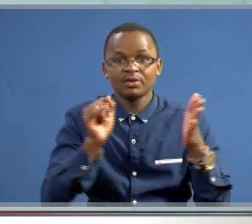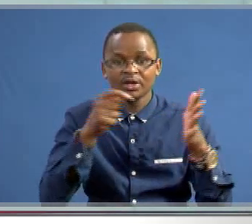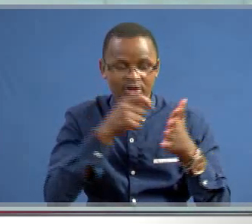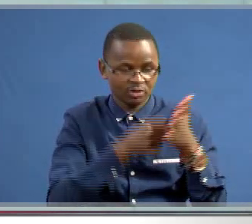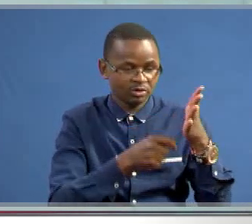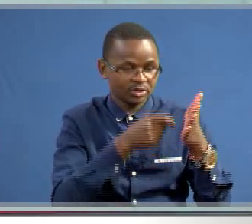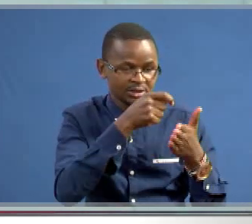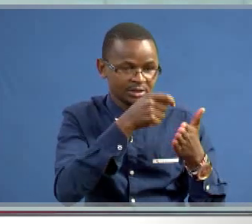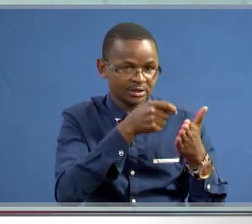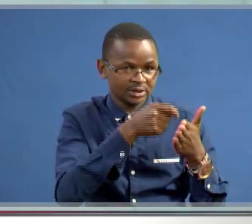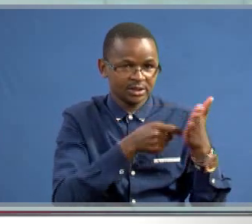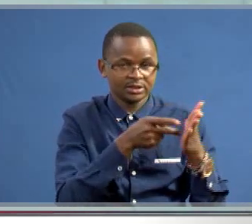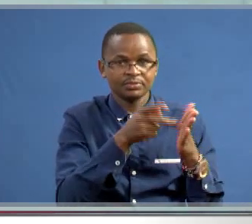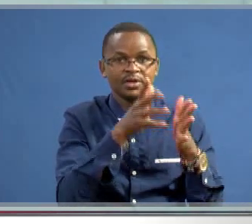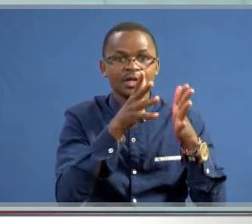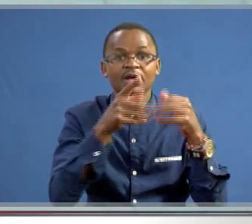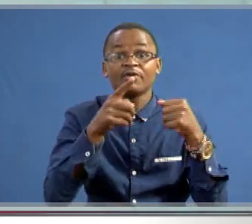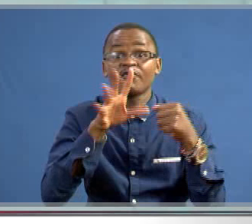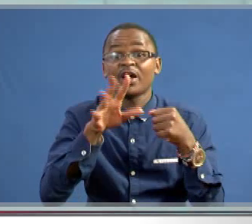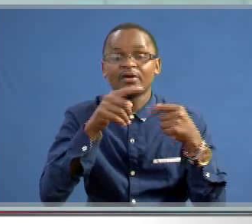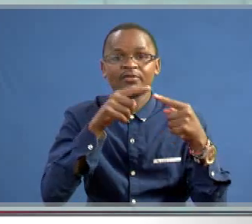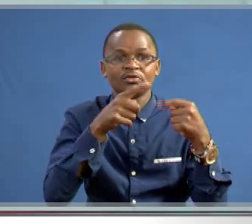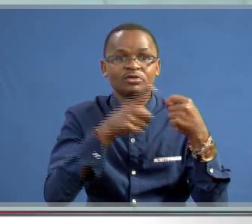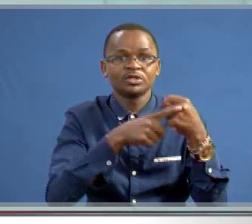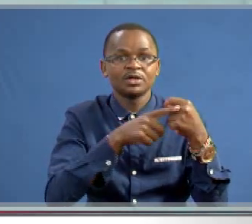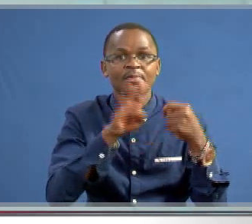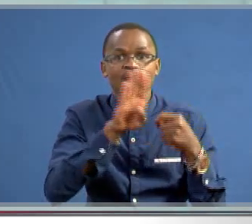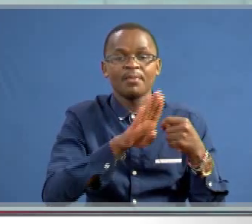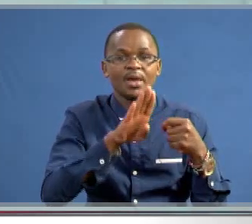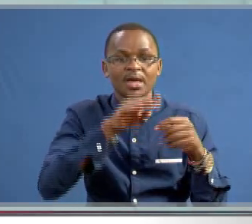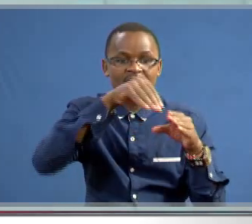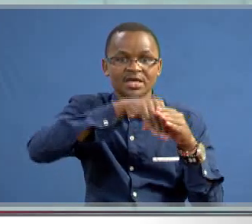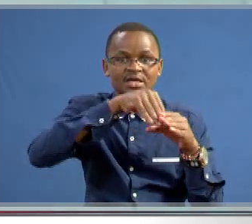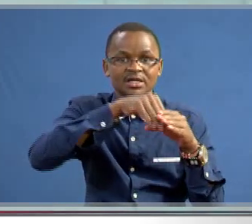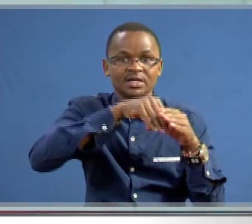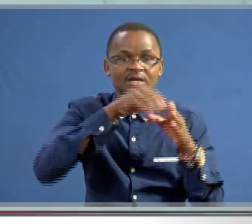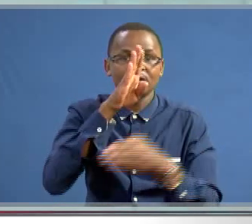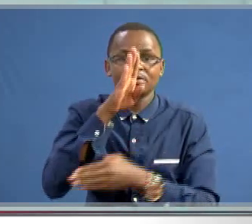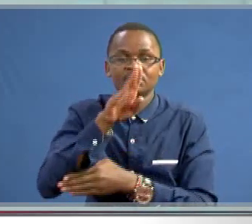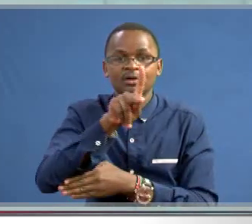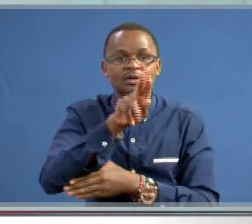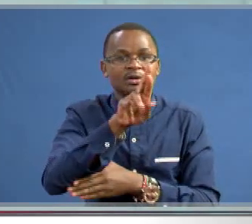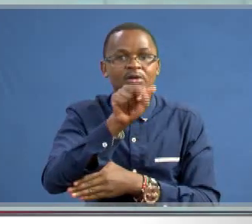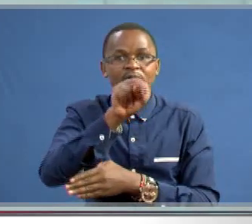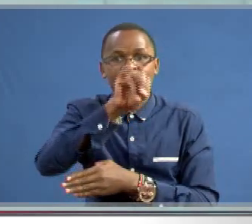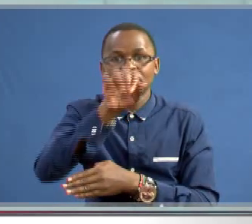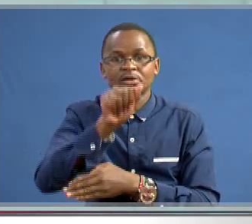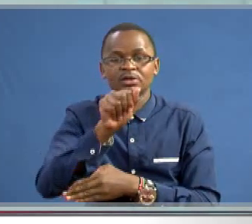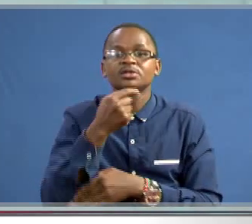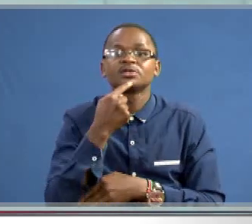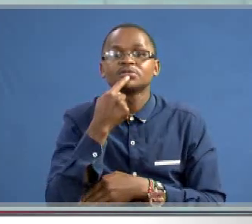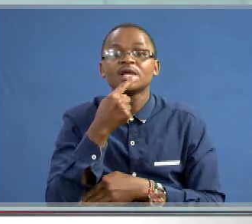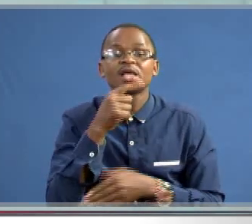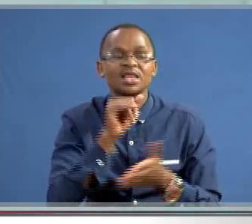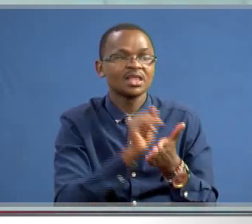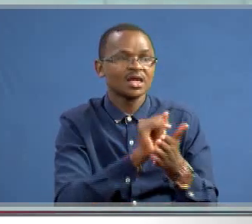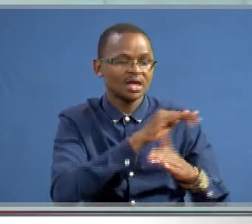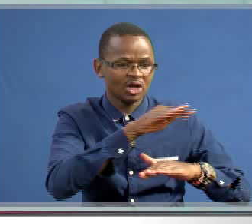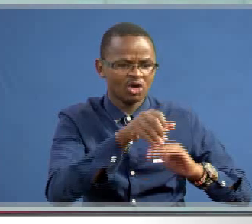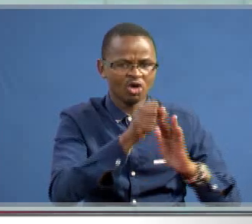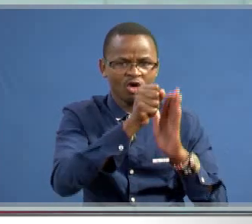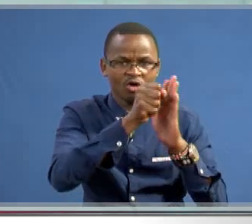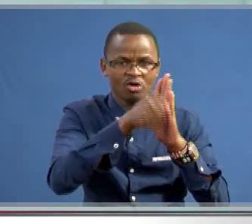the taxpayer five to six billion shillings interior principal secretary Quran Jackie Beecher clarified that all